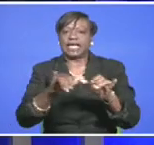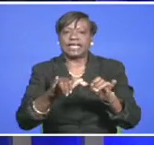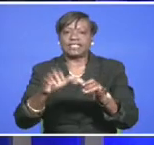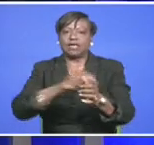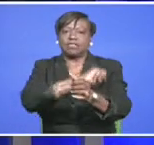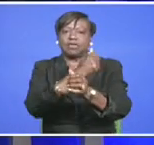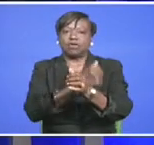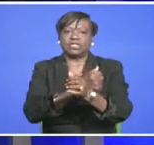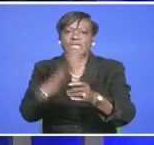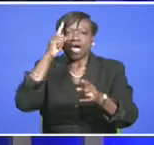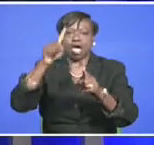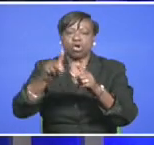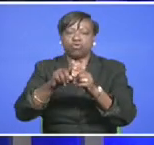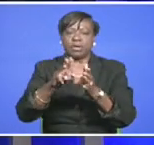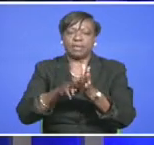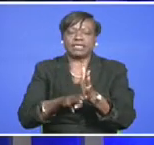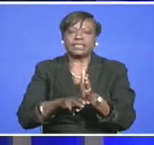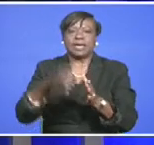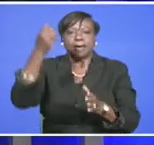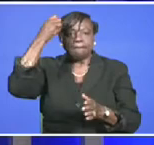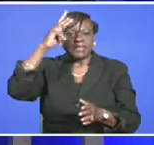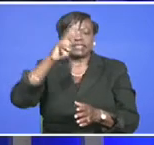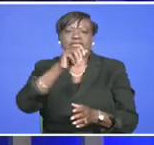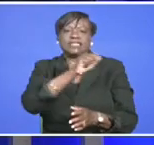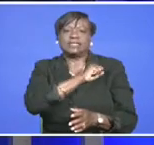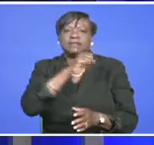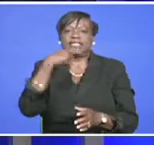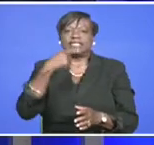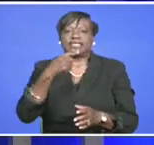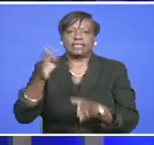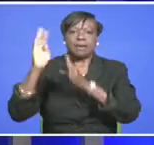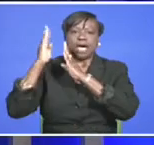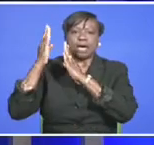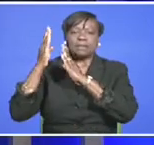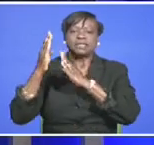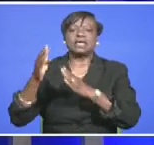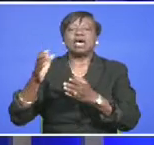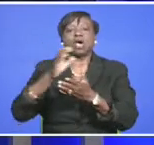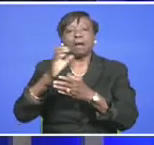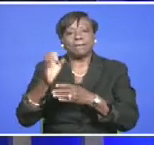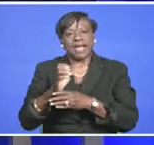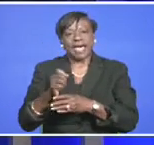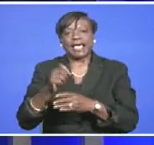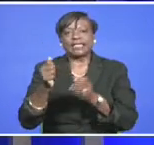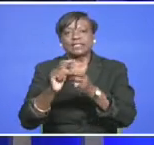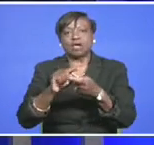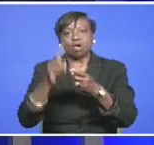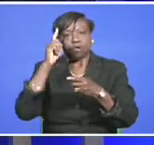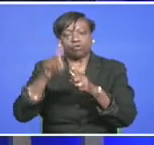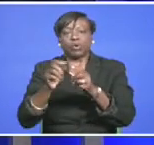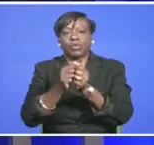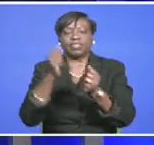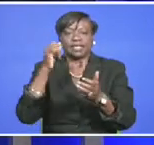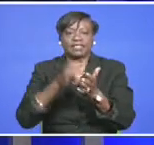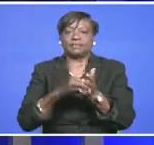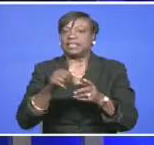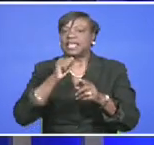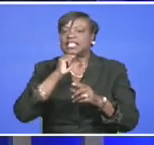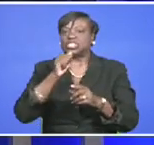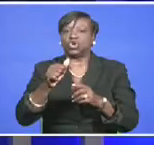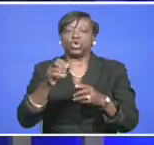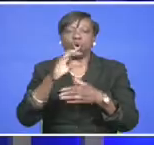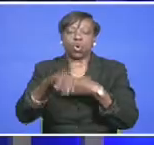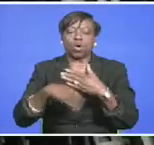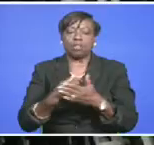Agreements. There, Mr. Symonette confirmed that the Bahamas complied with some of the OECD's goalposts, but that's not all. We've